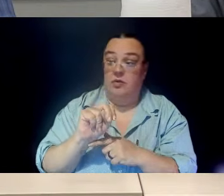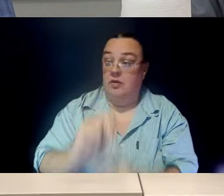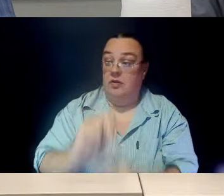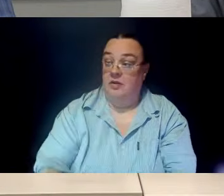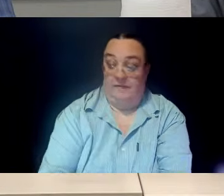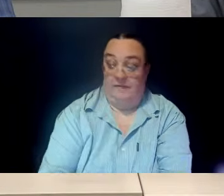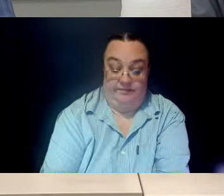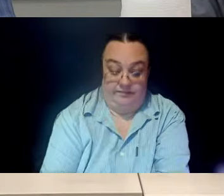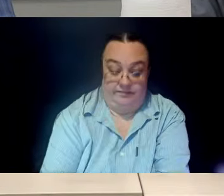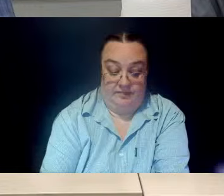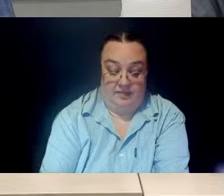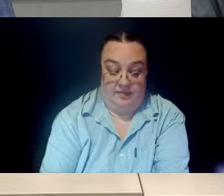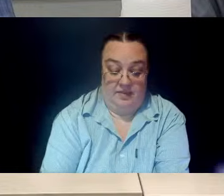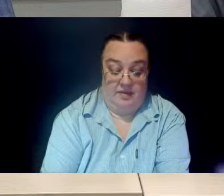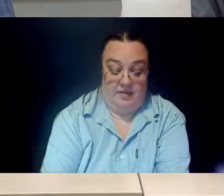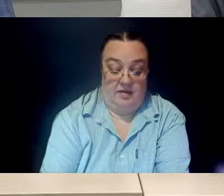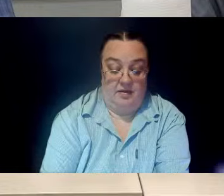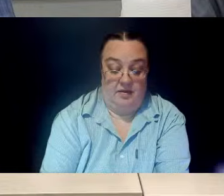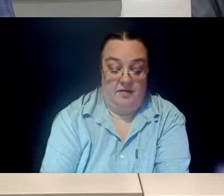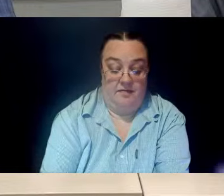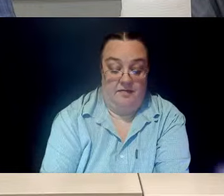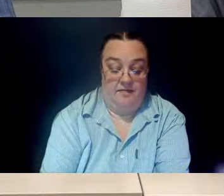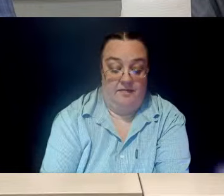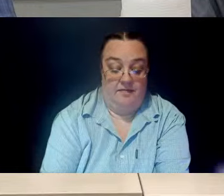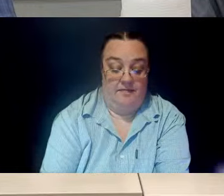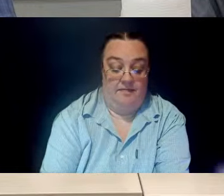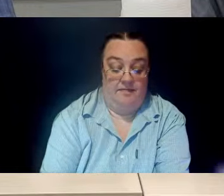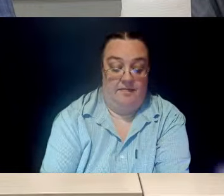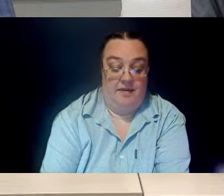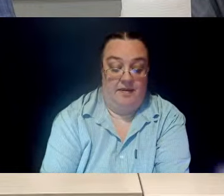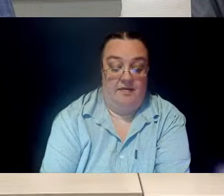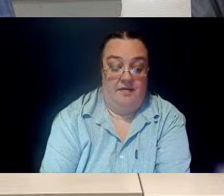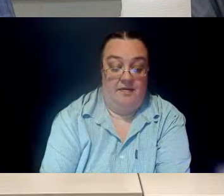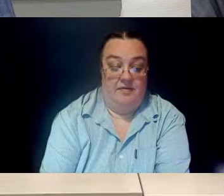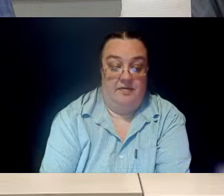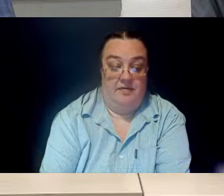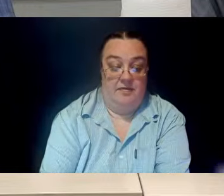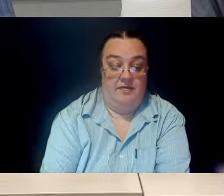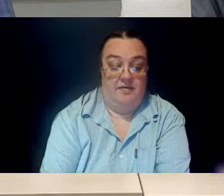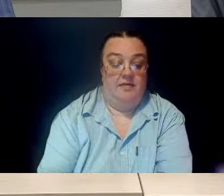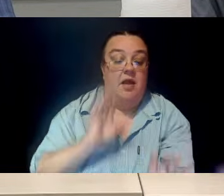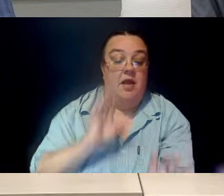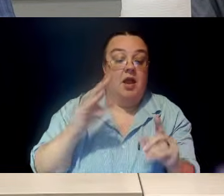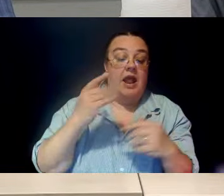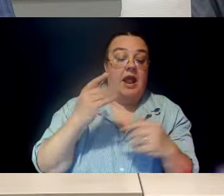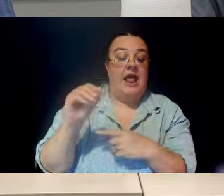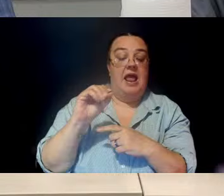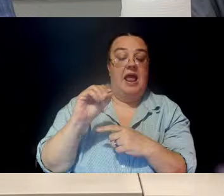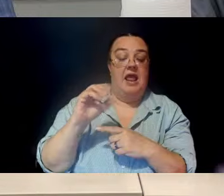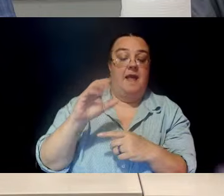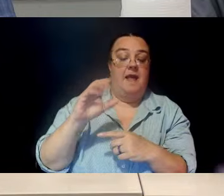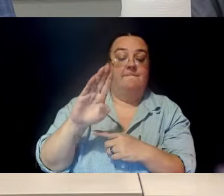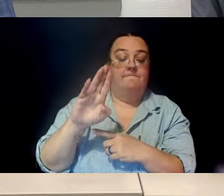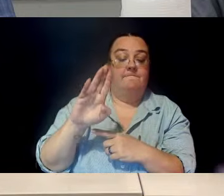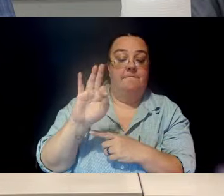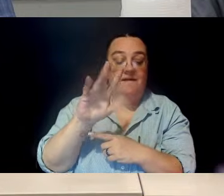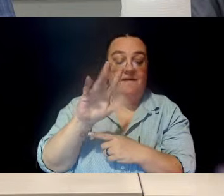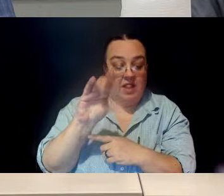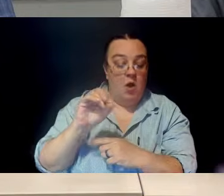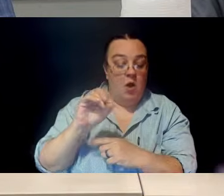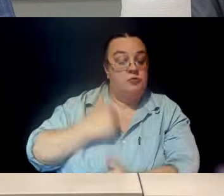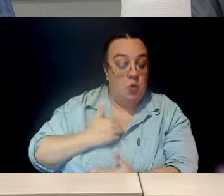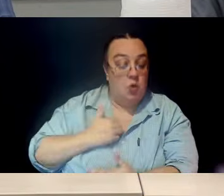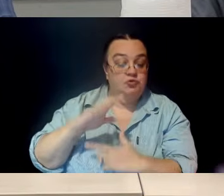the Buffalo Soldiers and the Caribbean Drummer, providing entertainment and educational programming for attendees. We look forward to